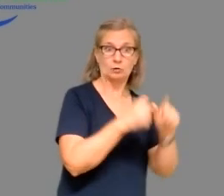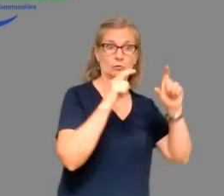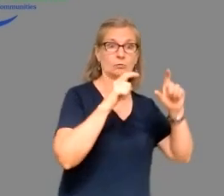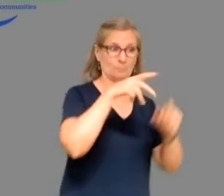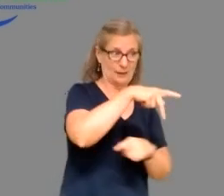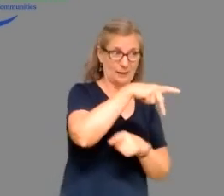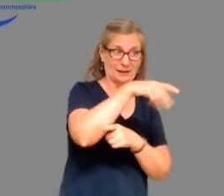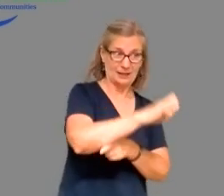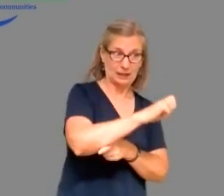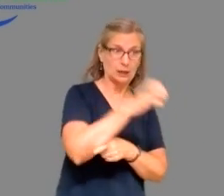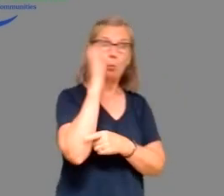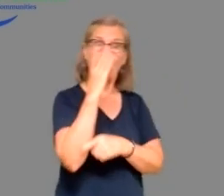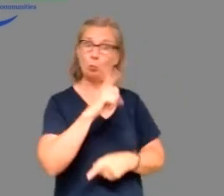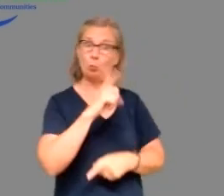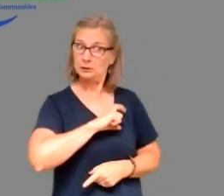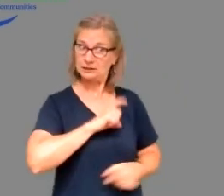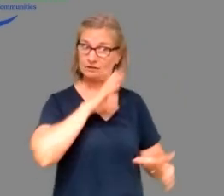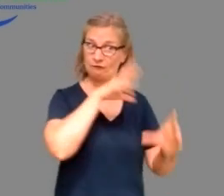involved in any of this.